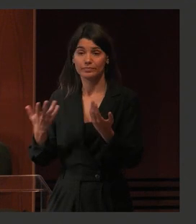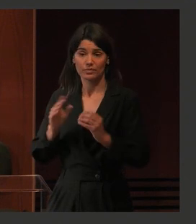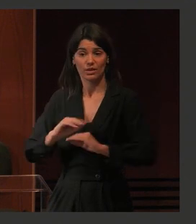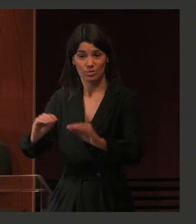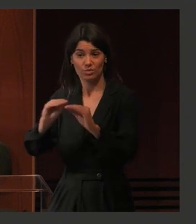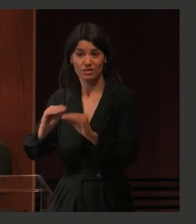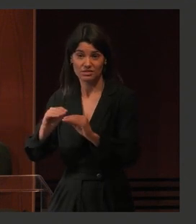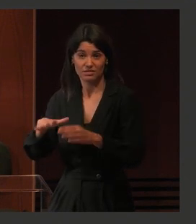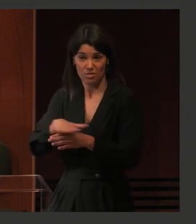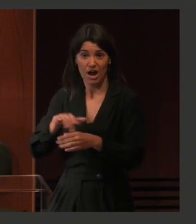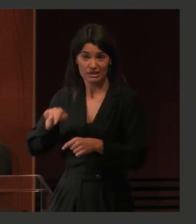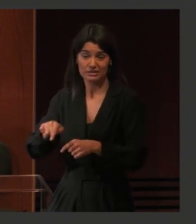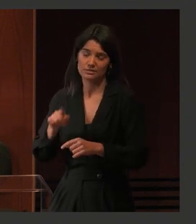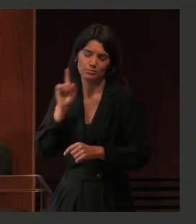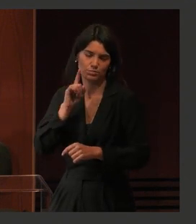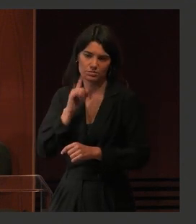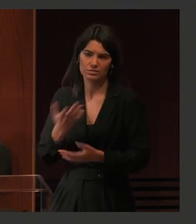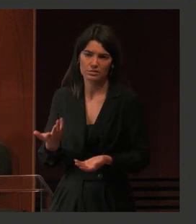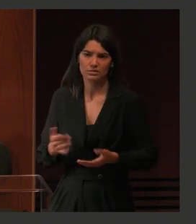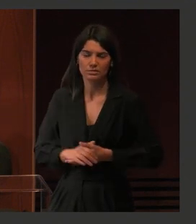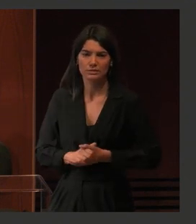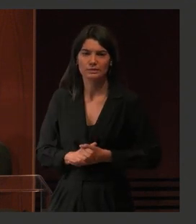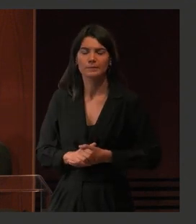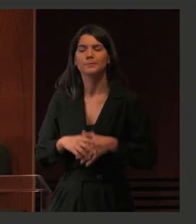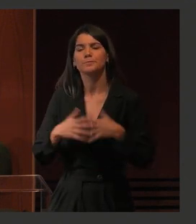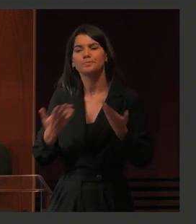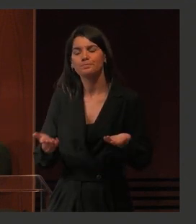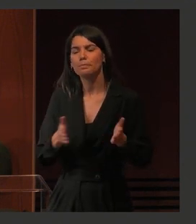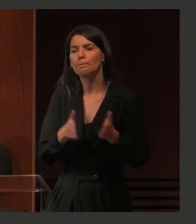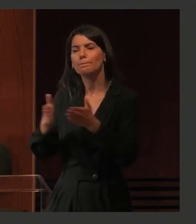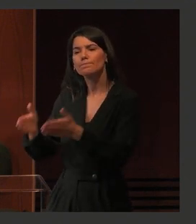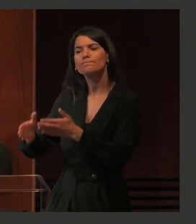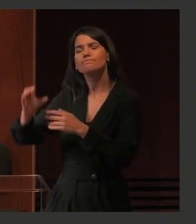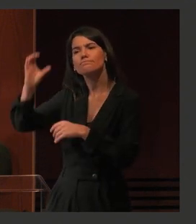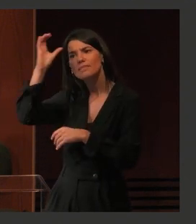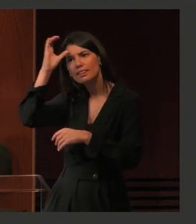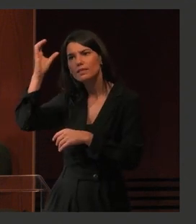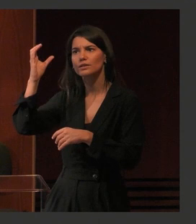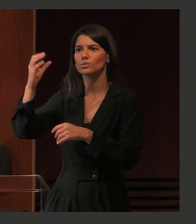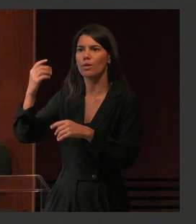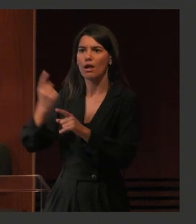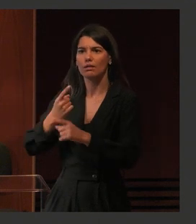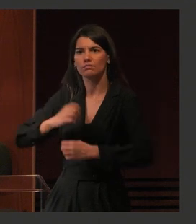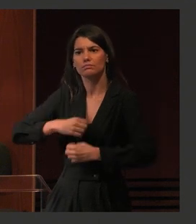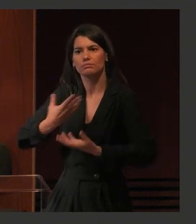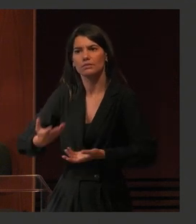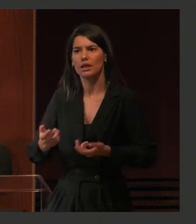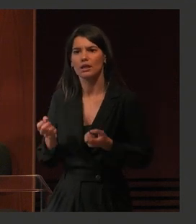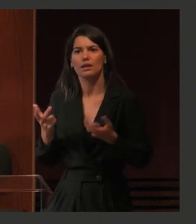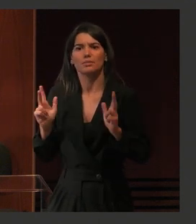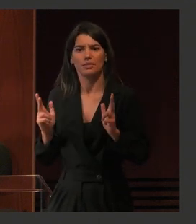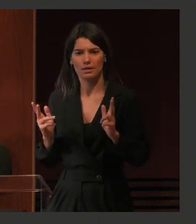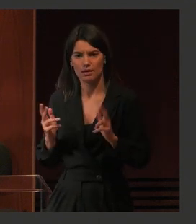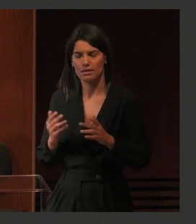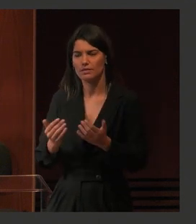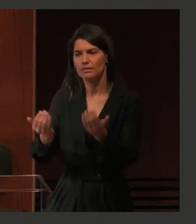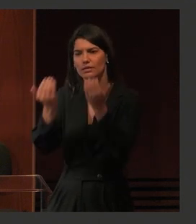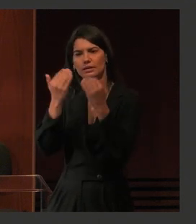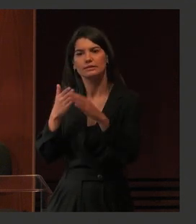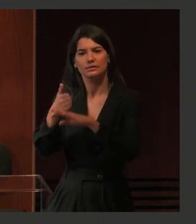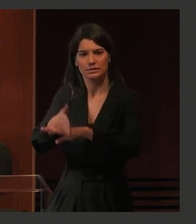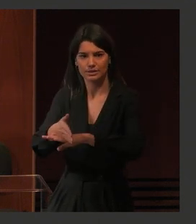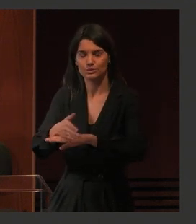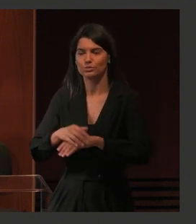Now let's come to the intellectual freedom and promoting of access to information, the freedom. You see, IFLA